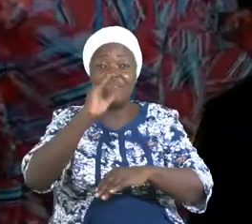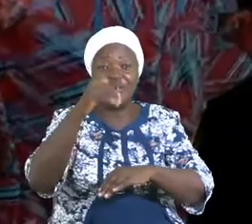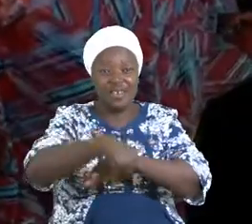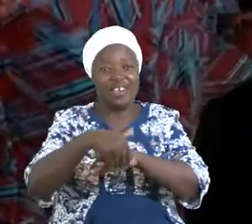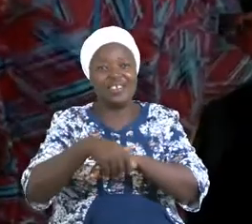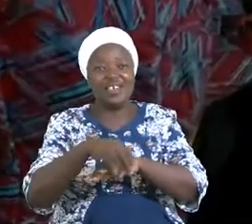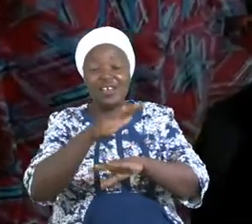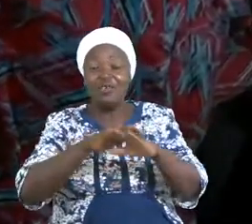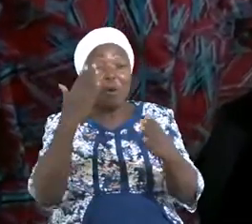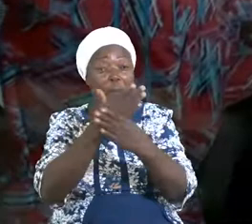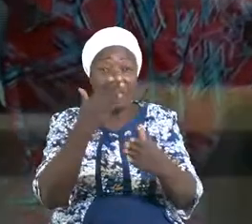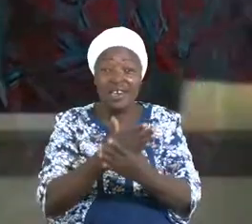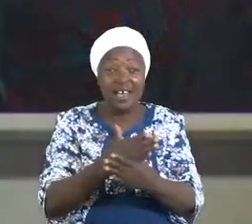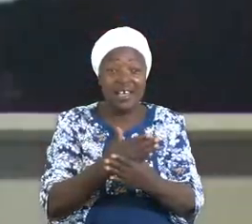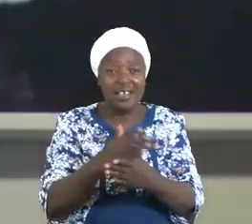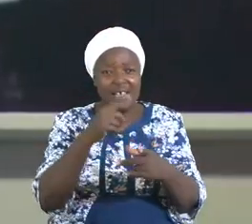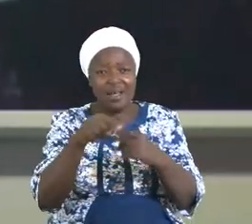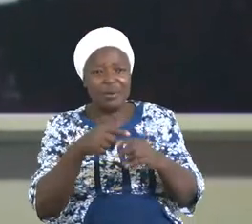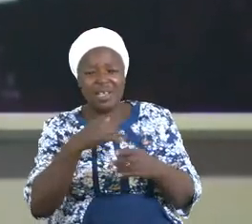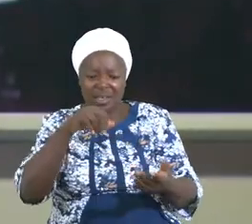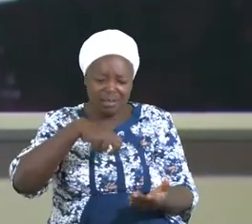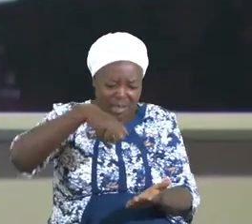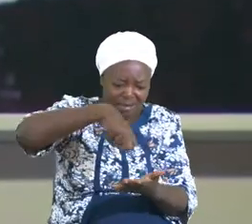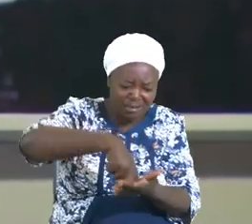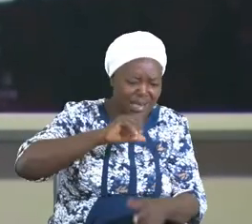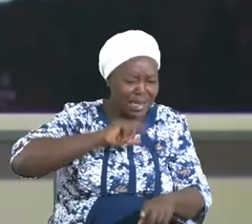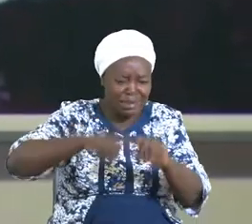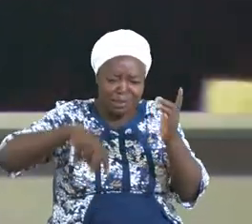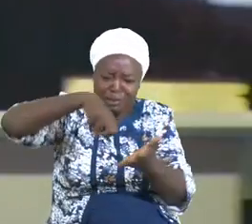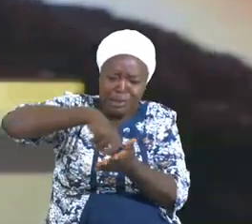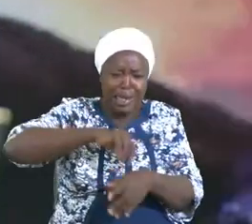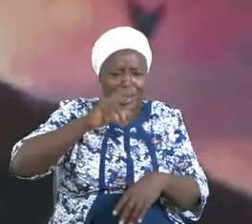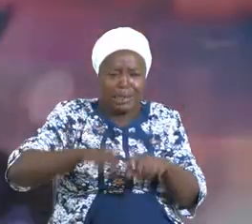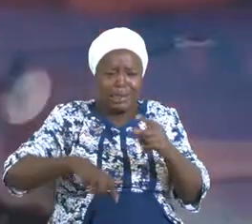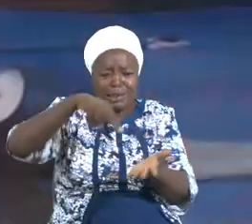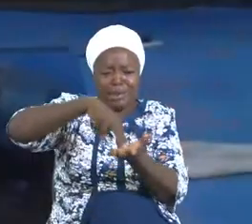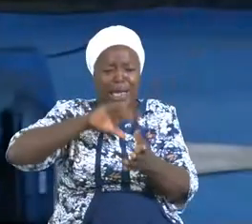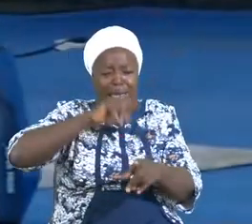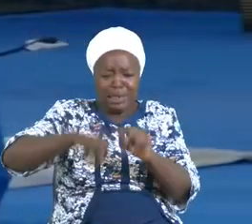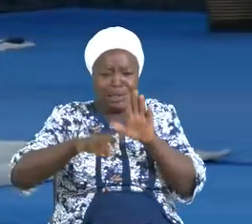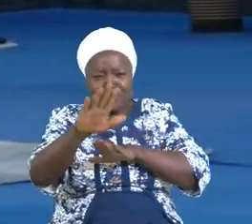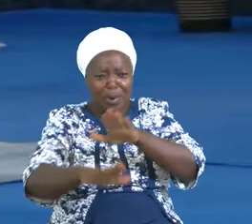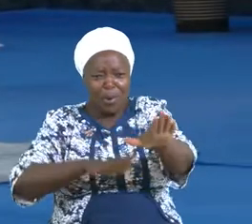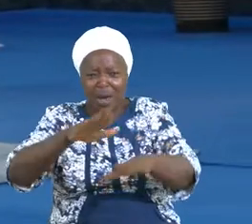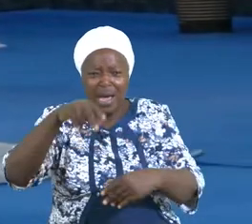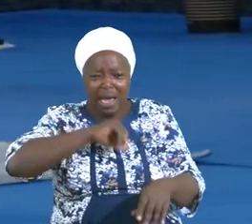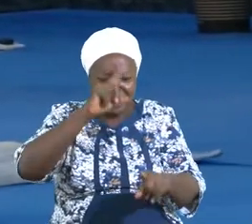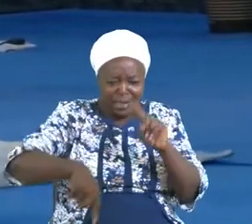worry about, I can't squat, I can't stand, I can't walk, I can't